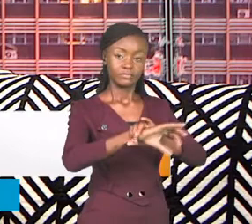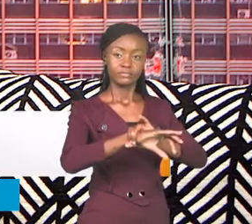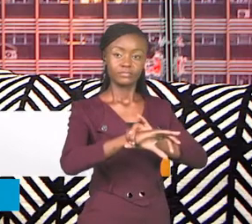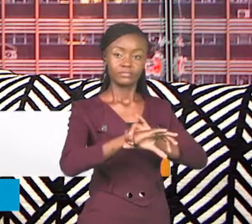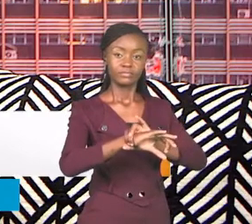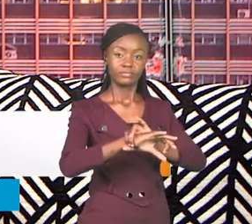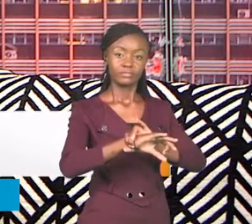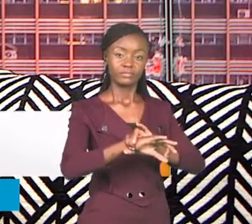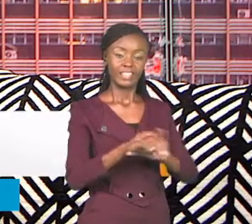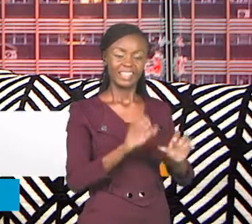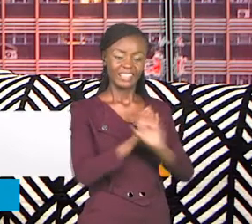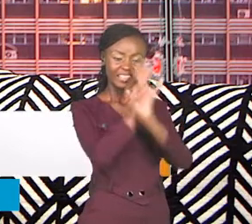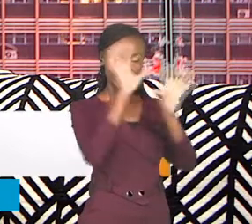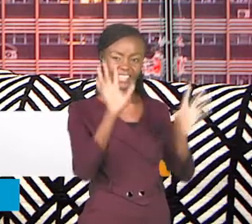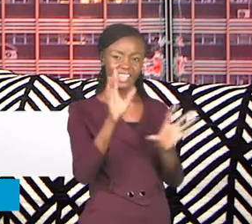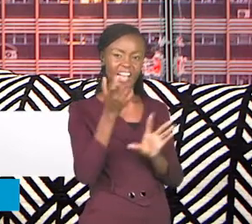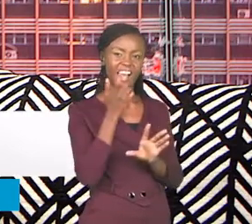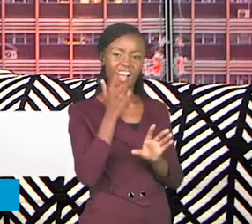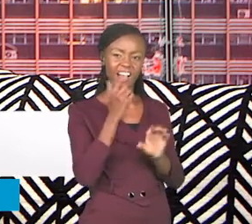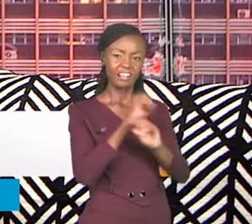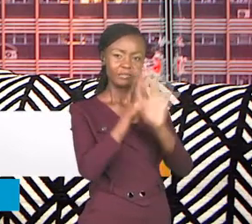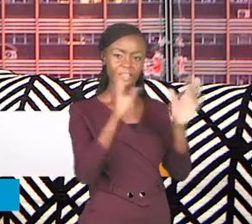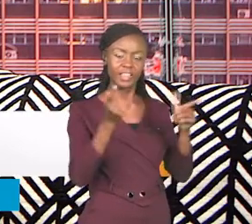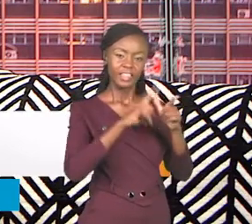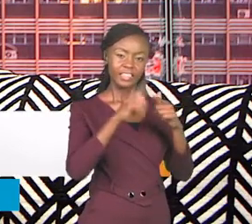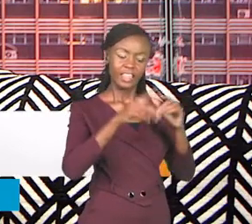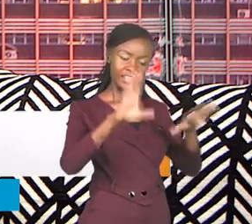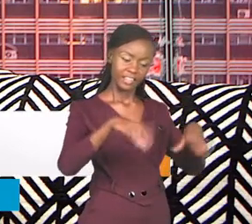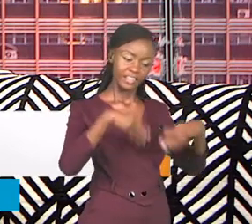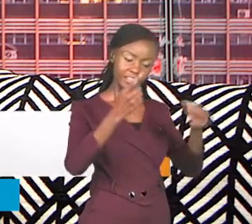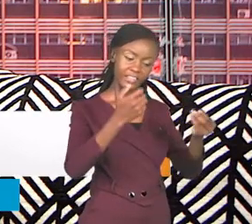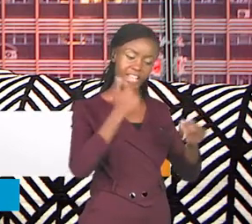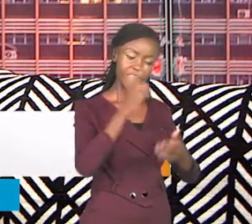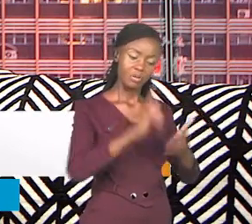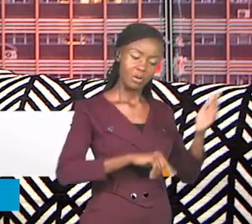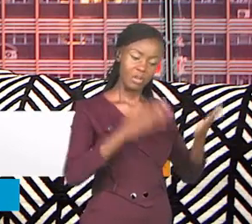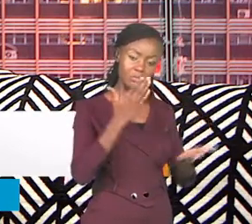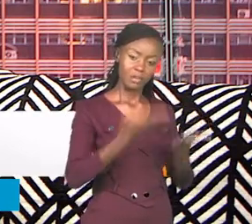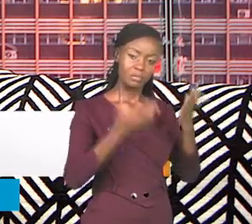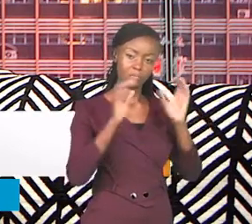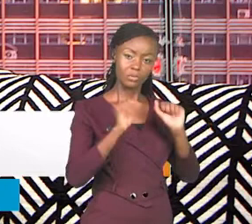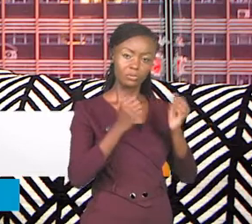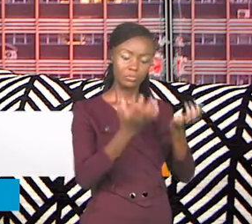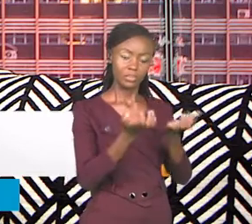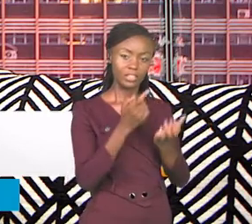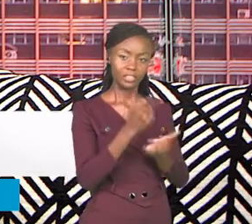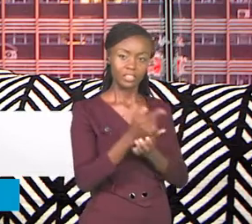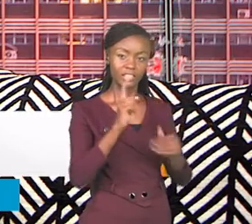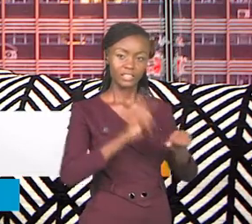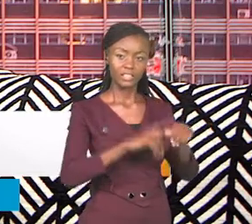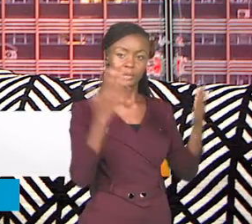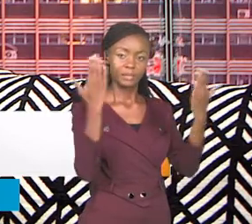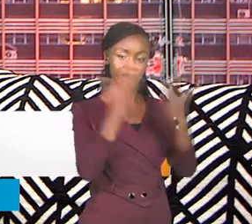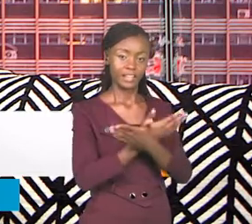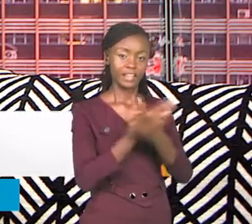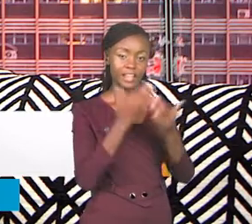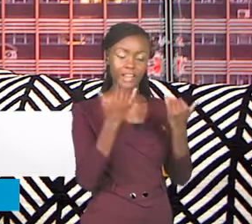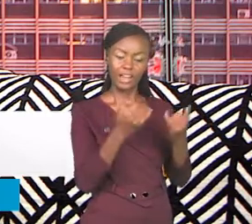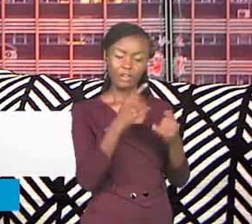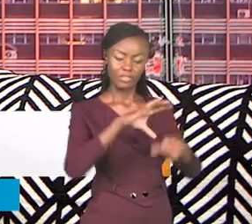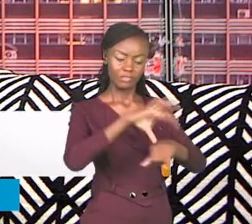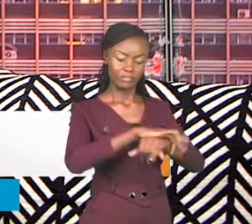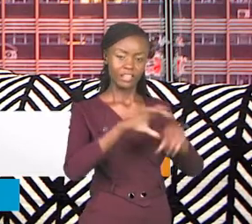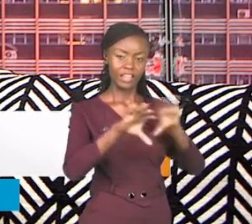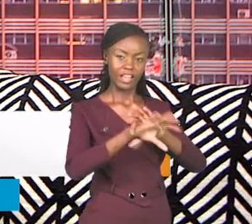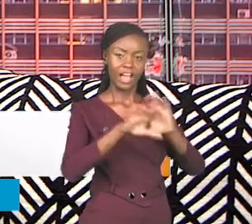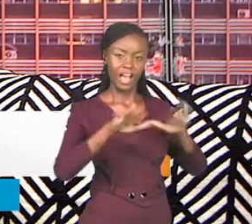tell pedestrians, look, this is for you. Okay. You may require it at night, for example, you're walking. Okay. How do I put on that? I